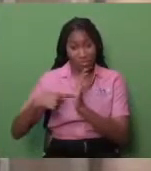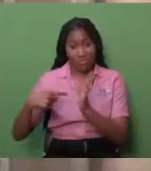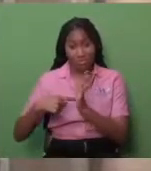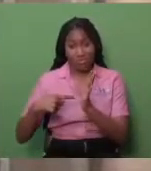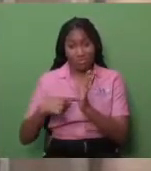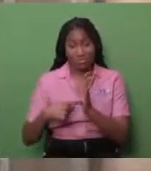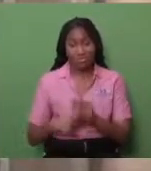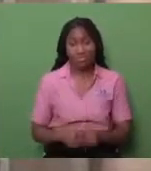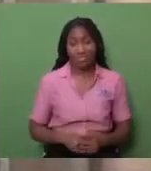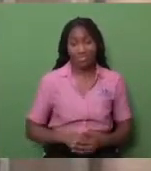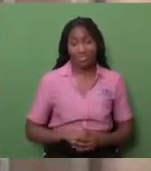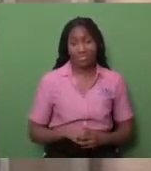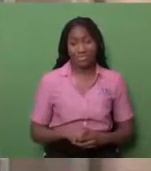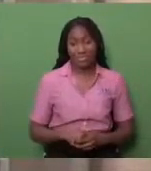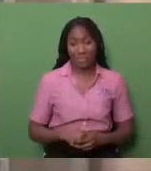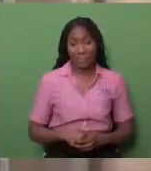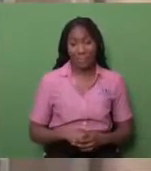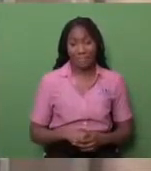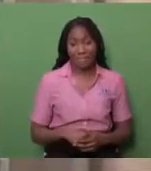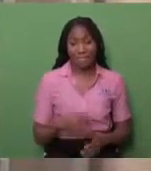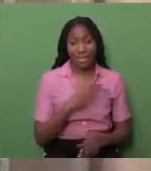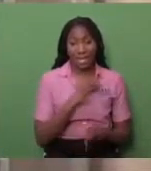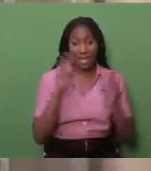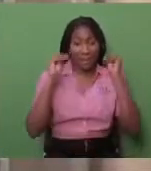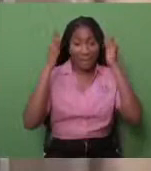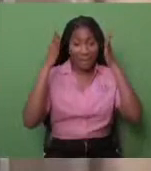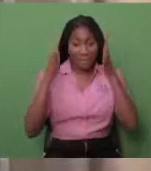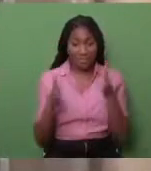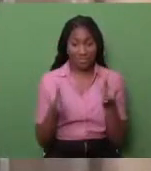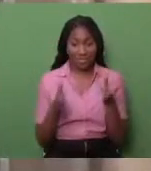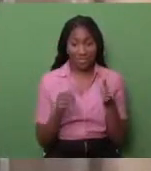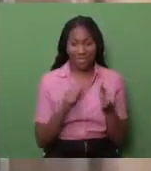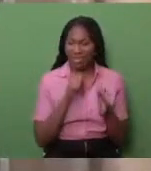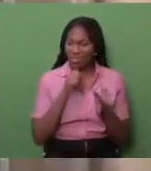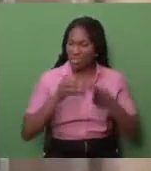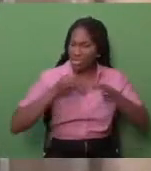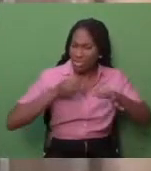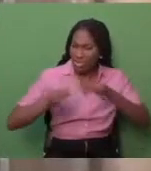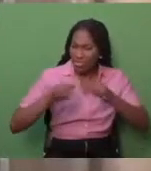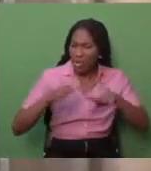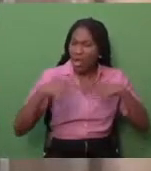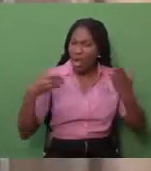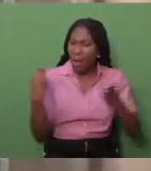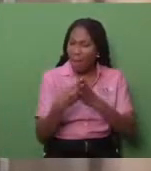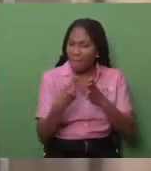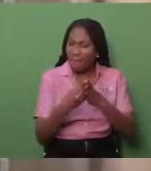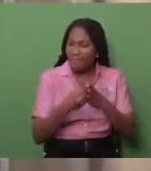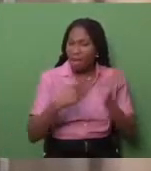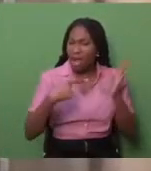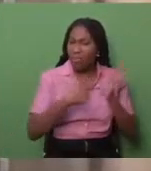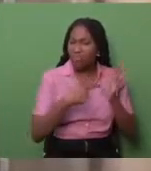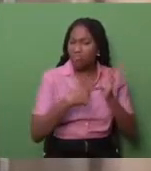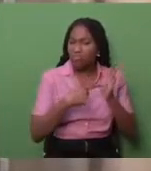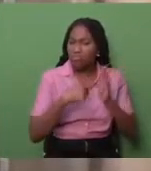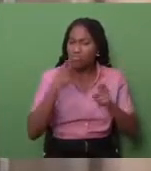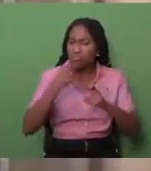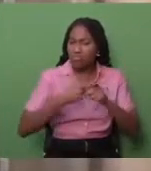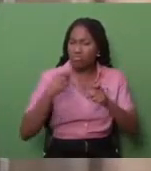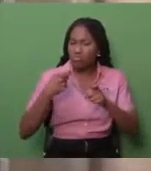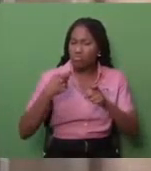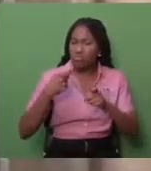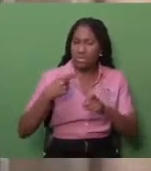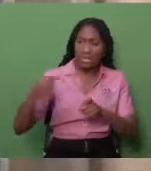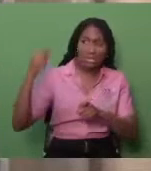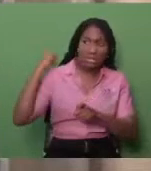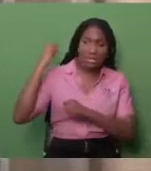Speaker, Minister did not disclose the deficit for the last fiscal year. I said it. That's the year we are ending now, and we're supposed to be reporting